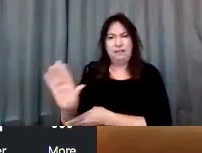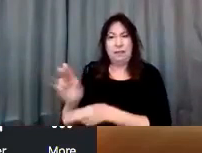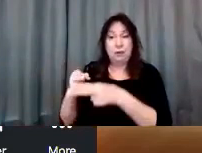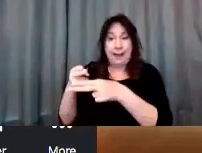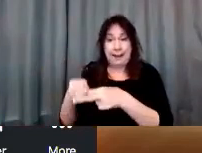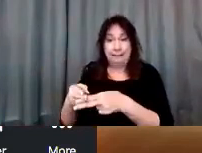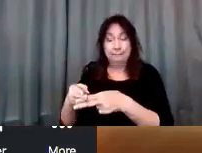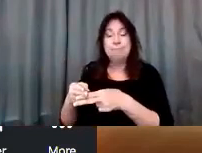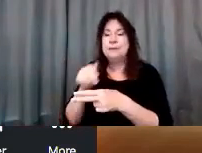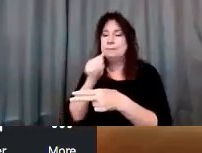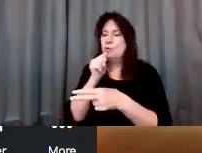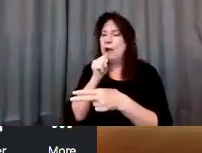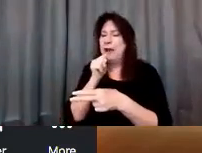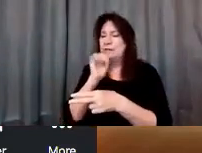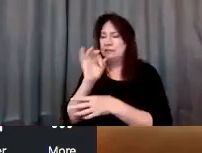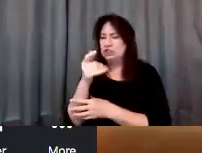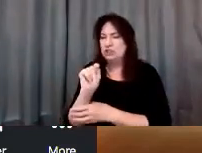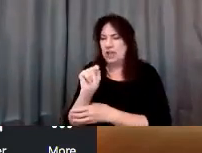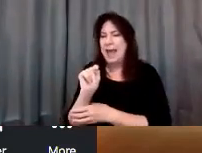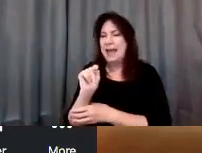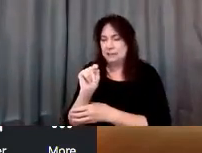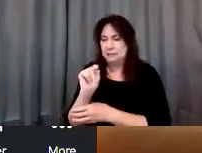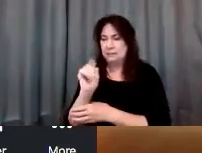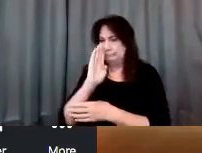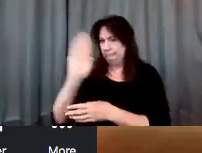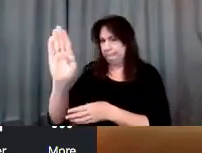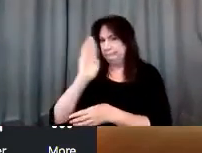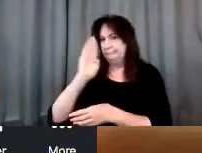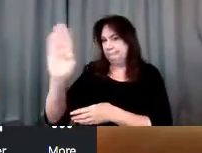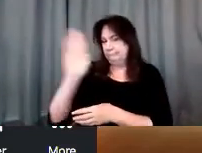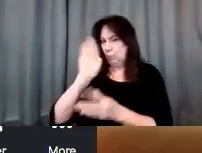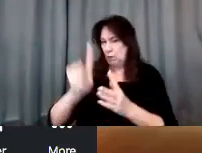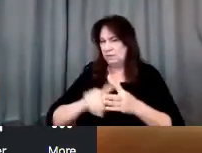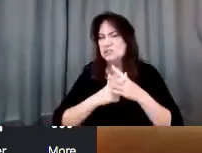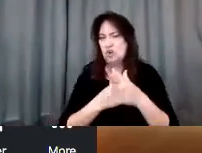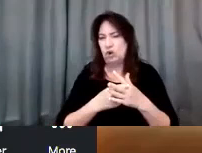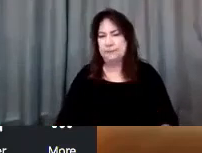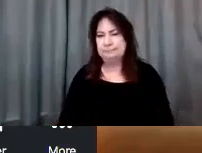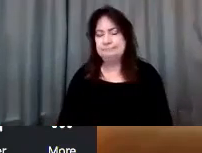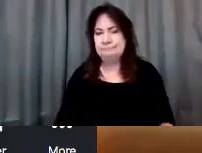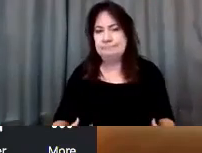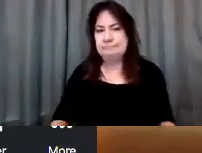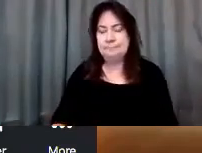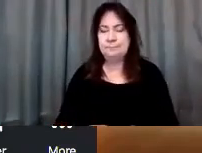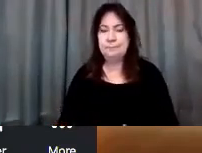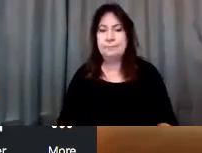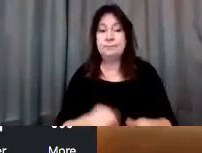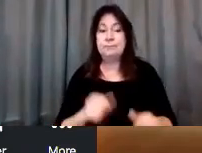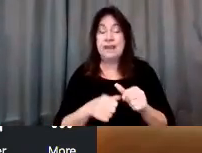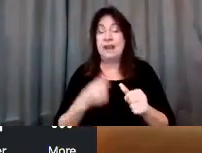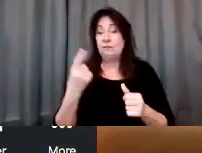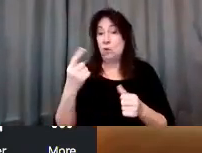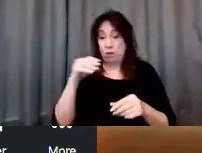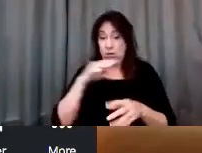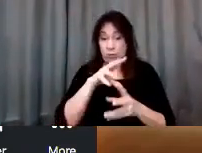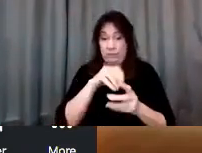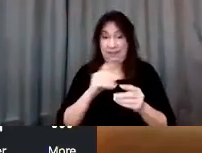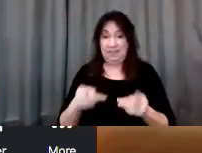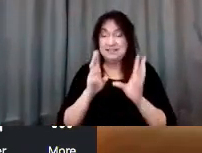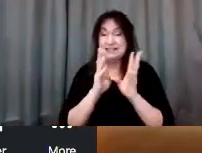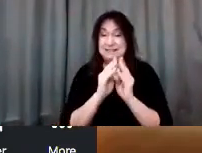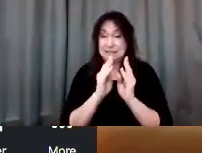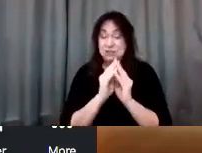and a private chat with that particular attendee would begin. Everybody in this session is going